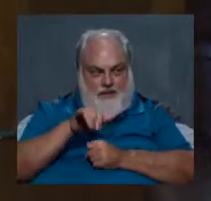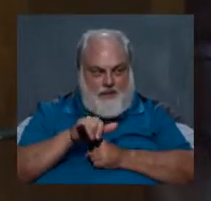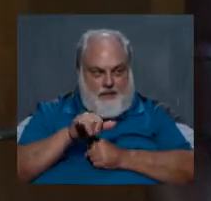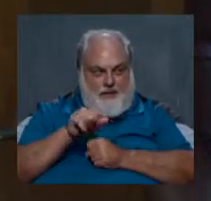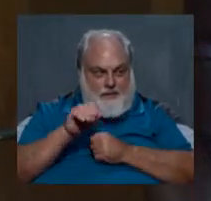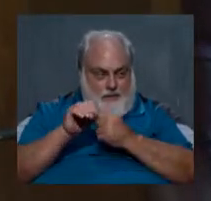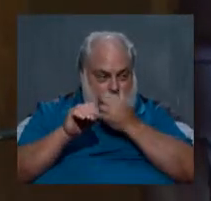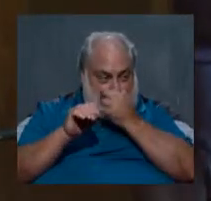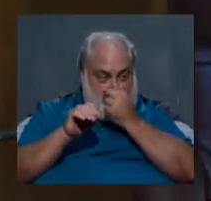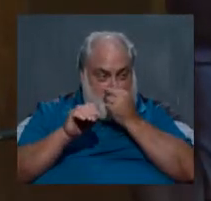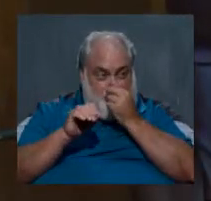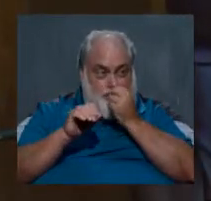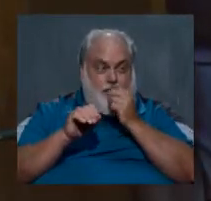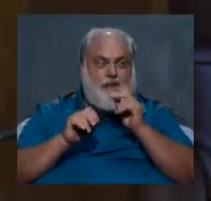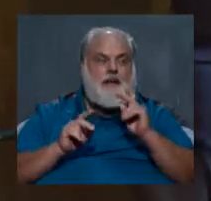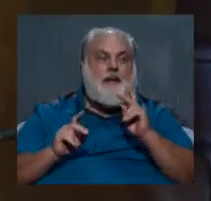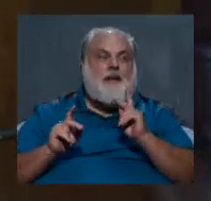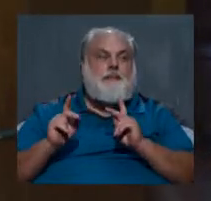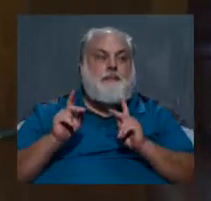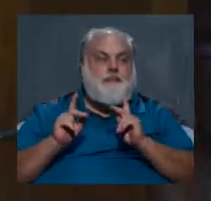that people,